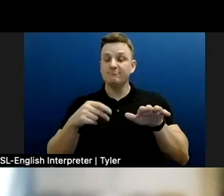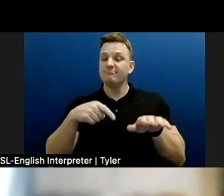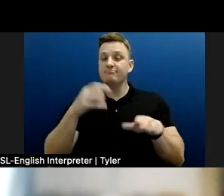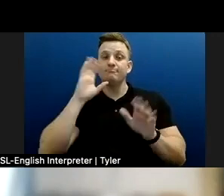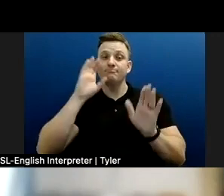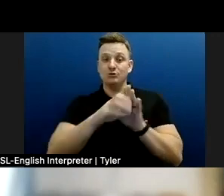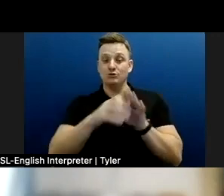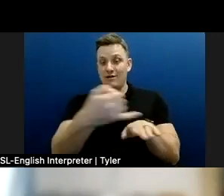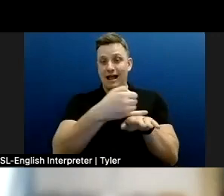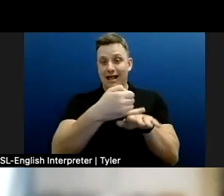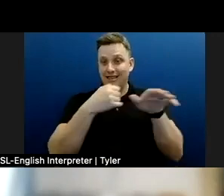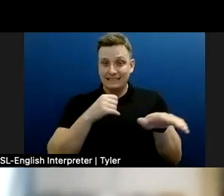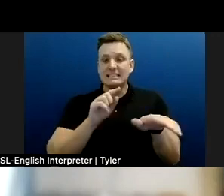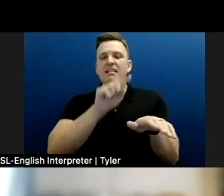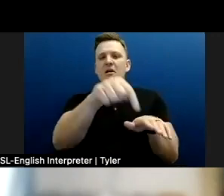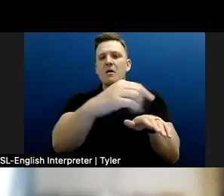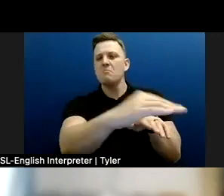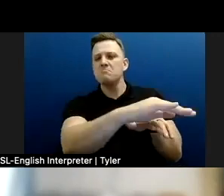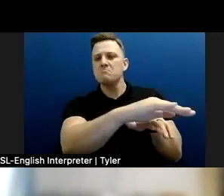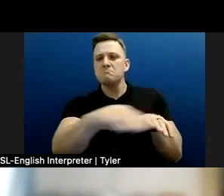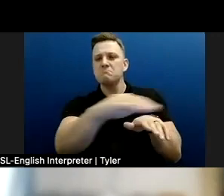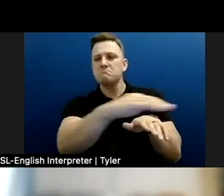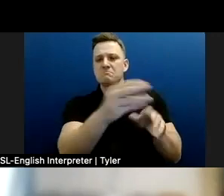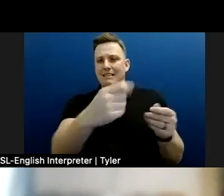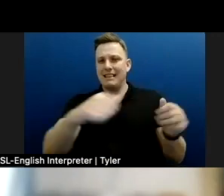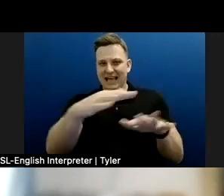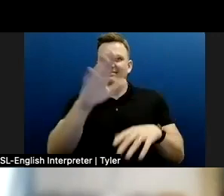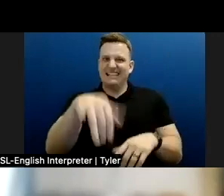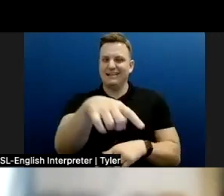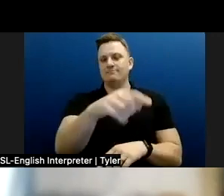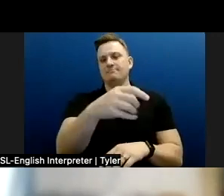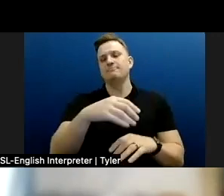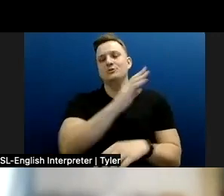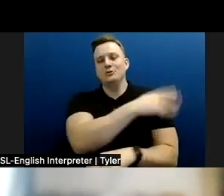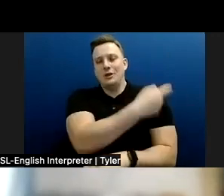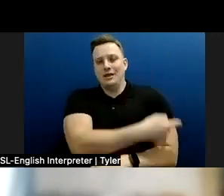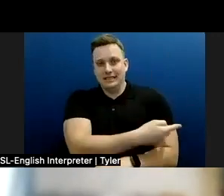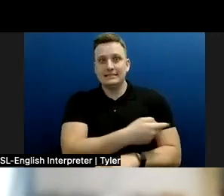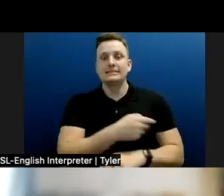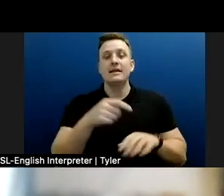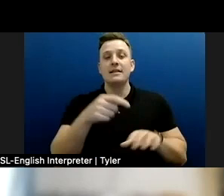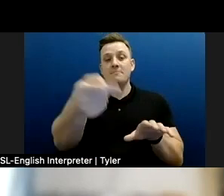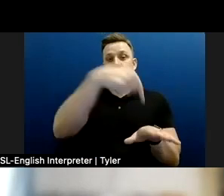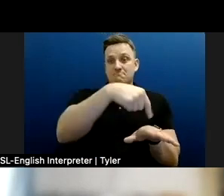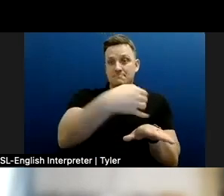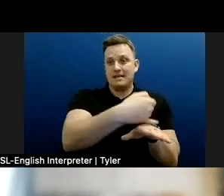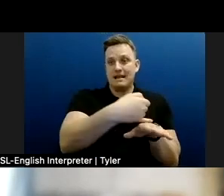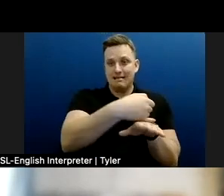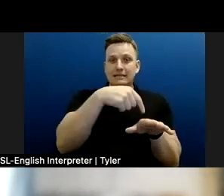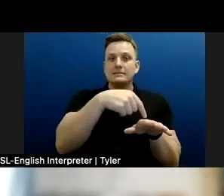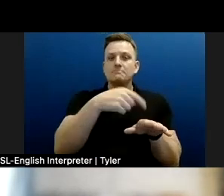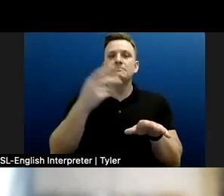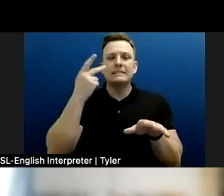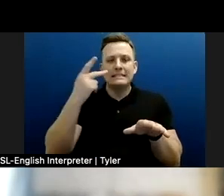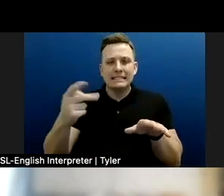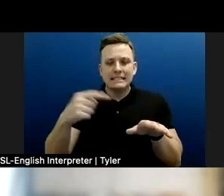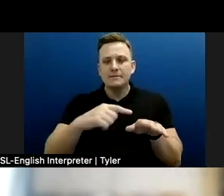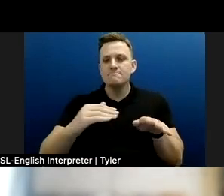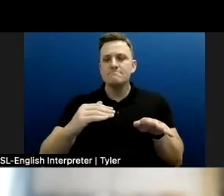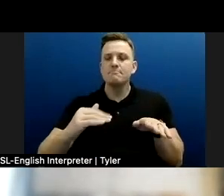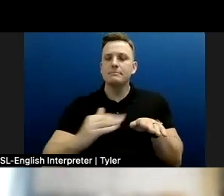and I live on this little island here. And the beach you can see just towards